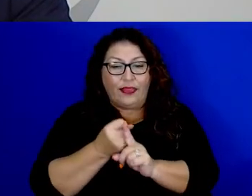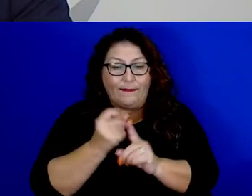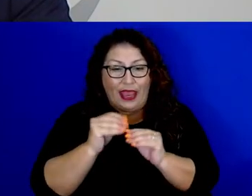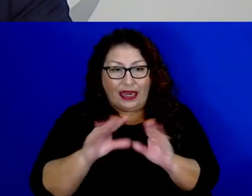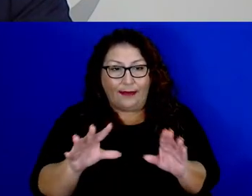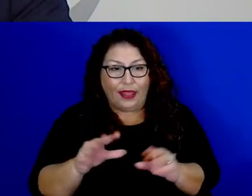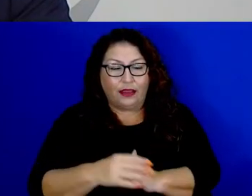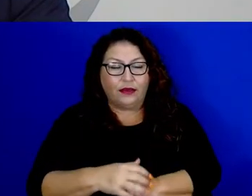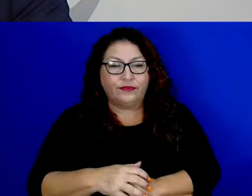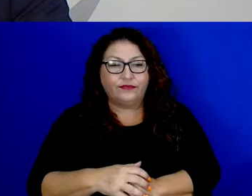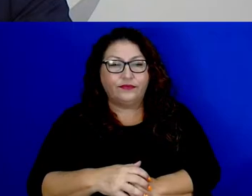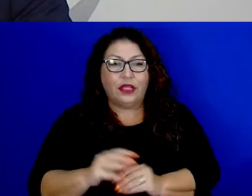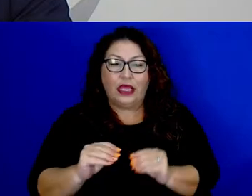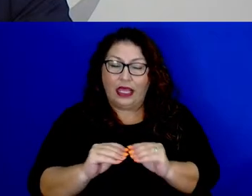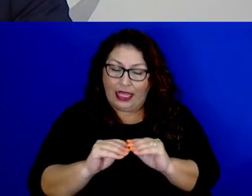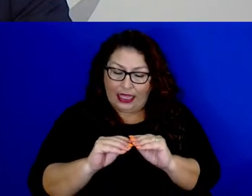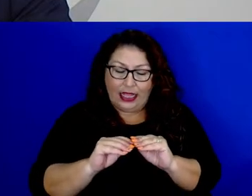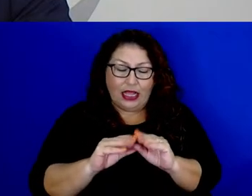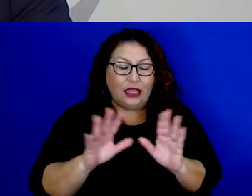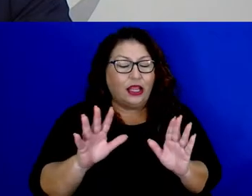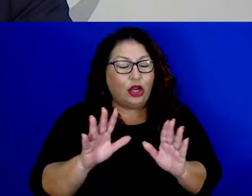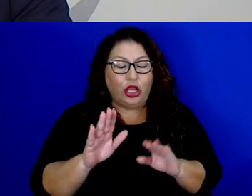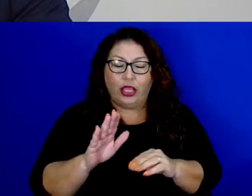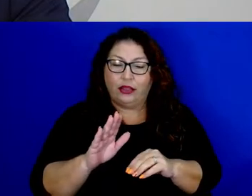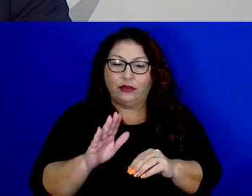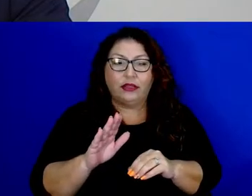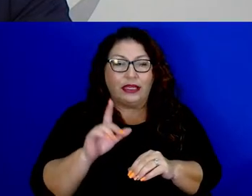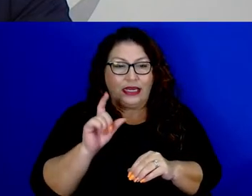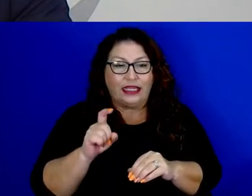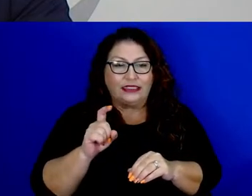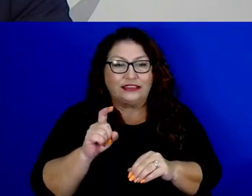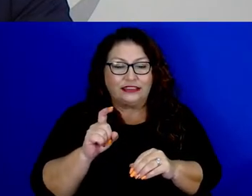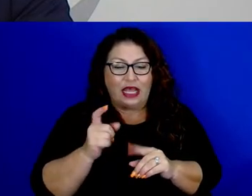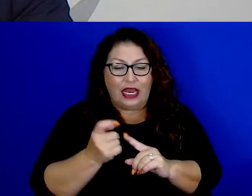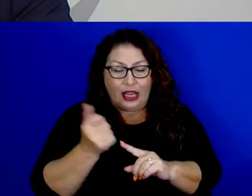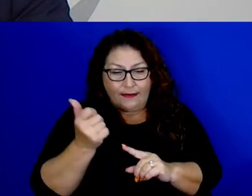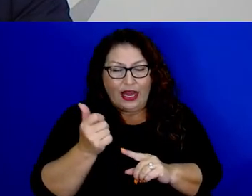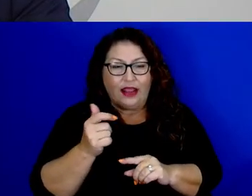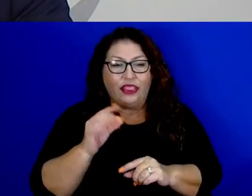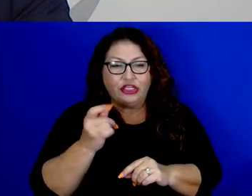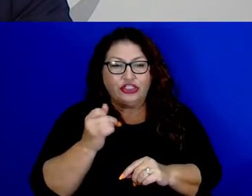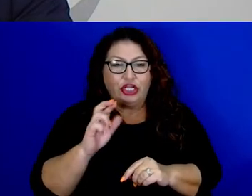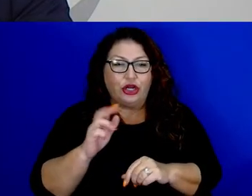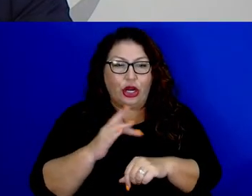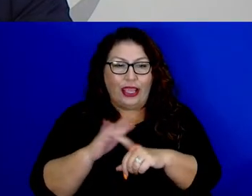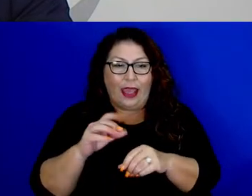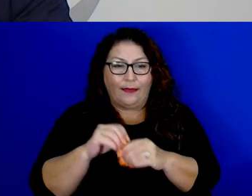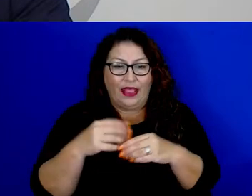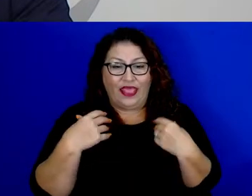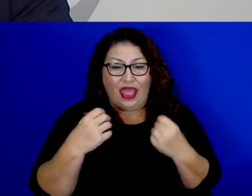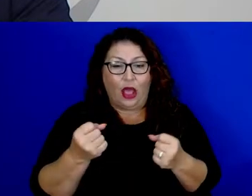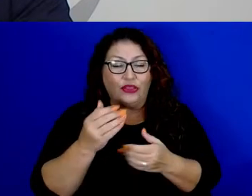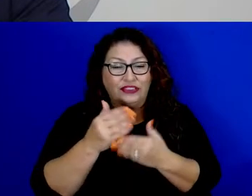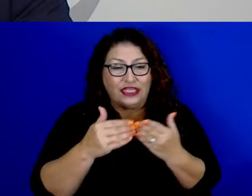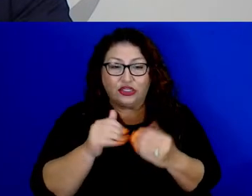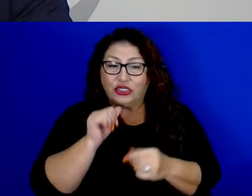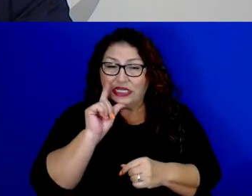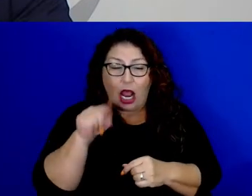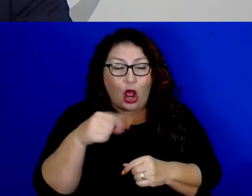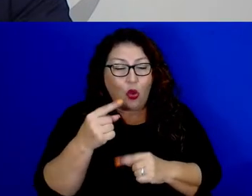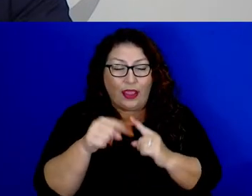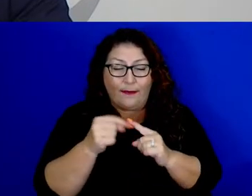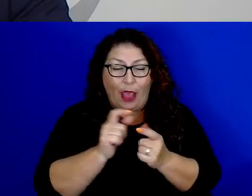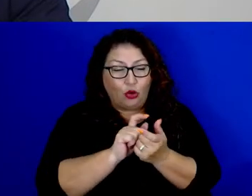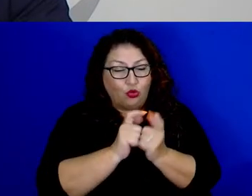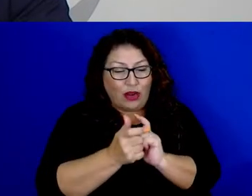calls for eliminating the gender gap in the health sector. This is not only about rectifying long-standing